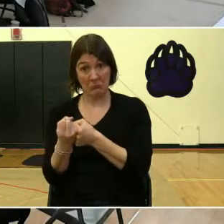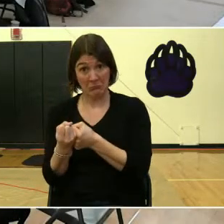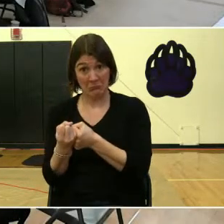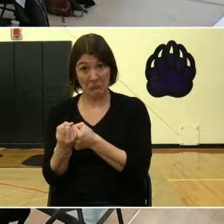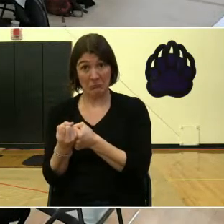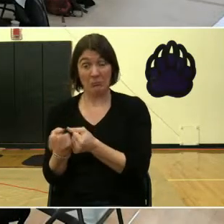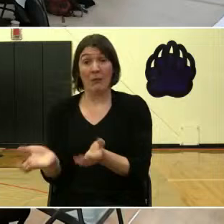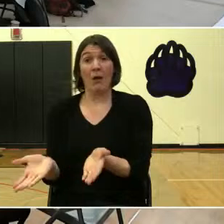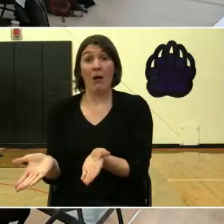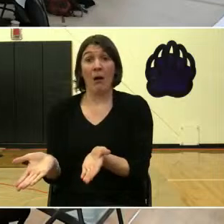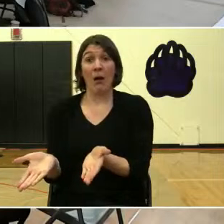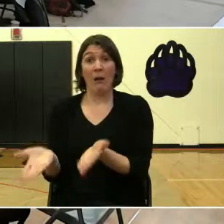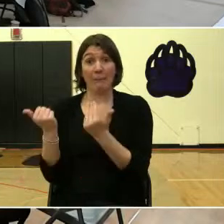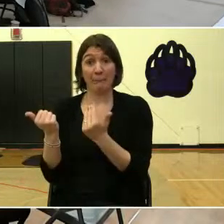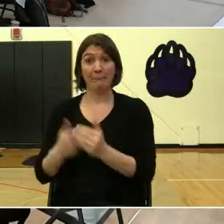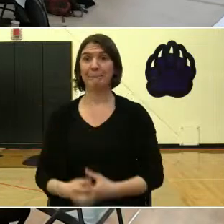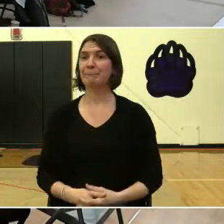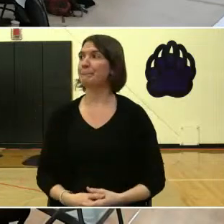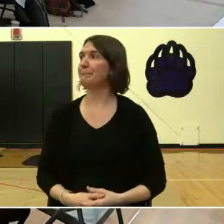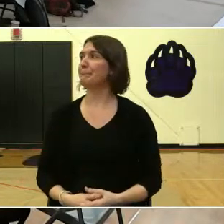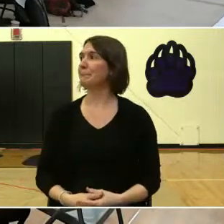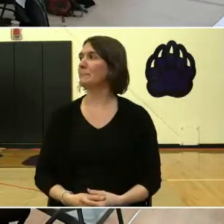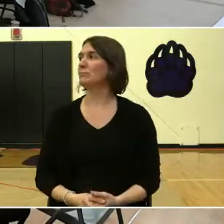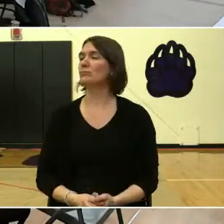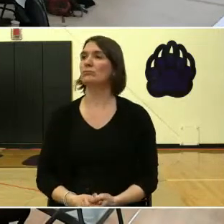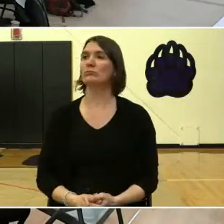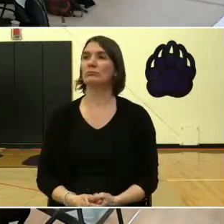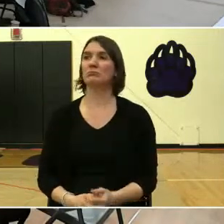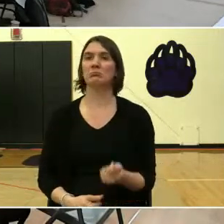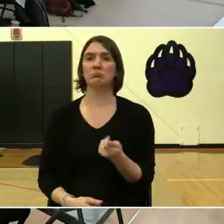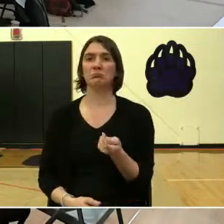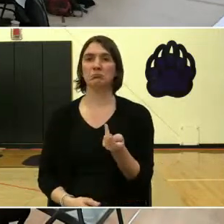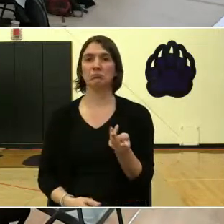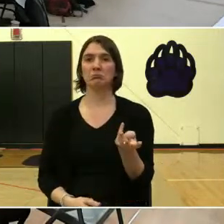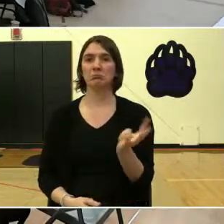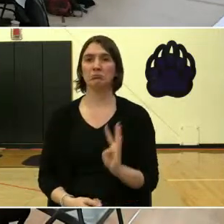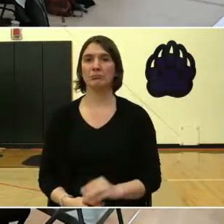budget by $2 million please rise and say I